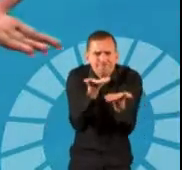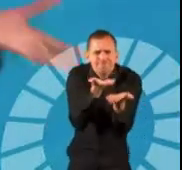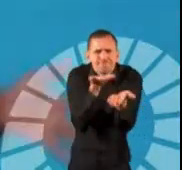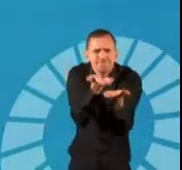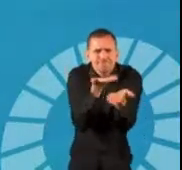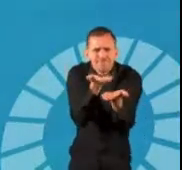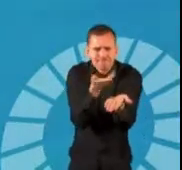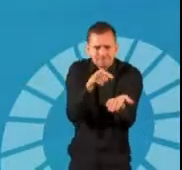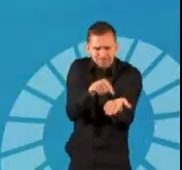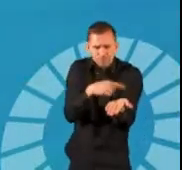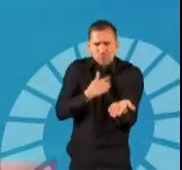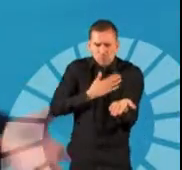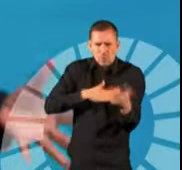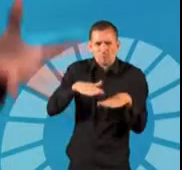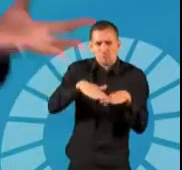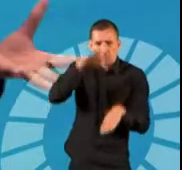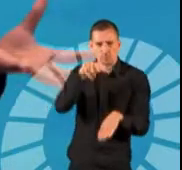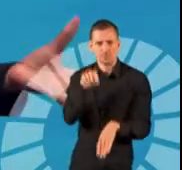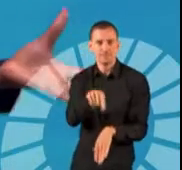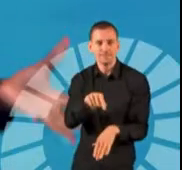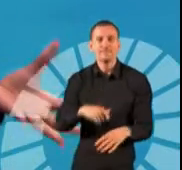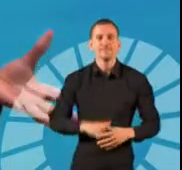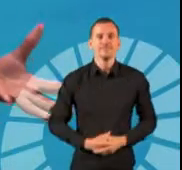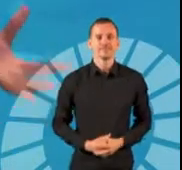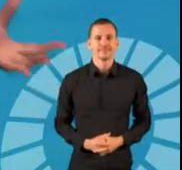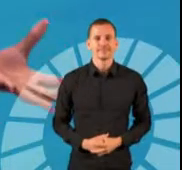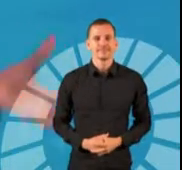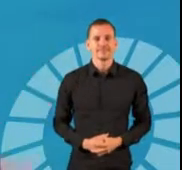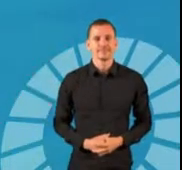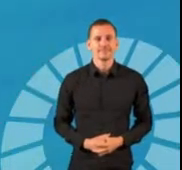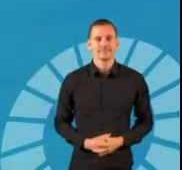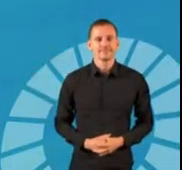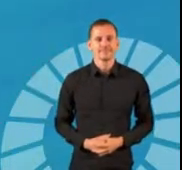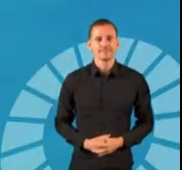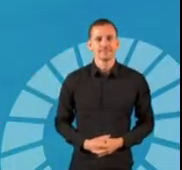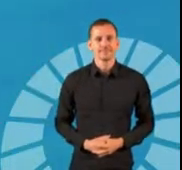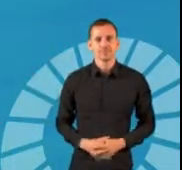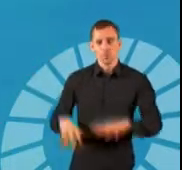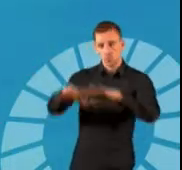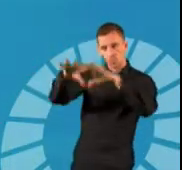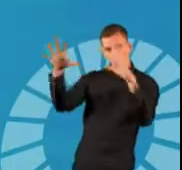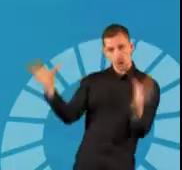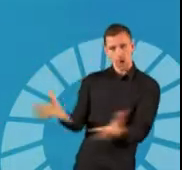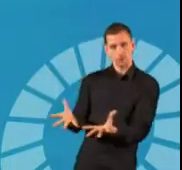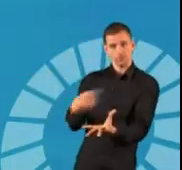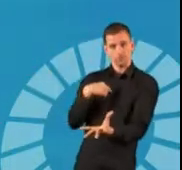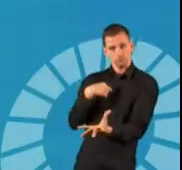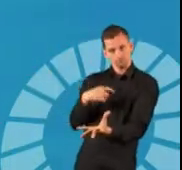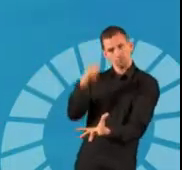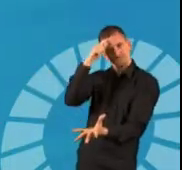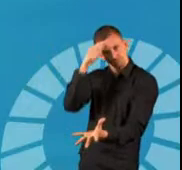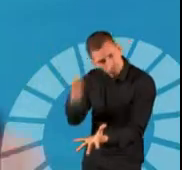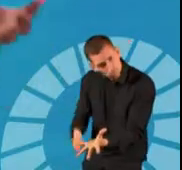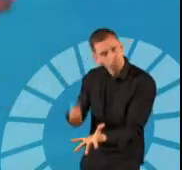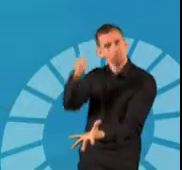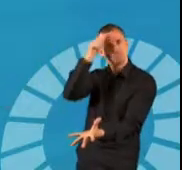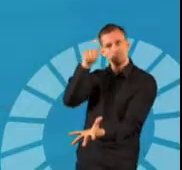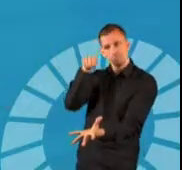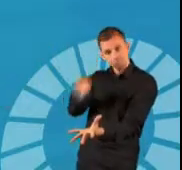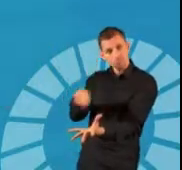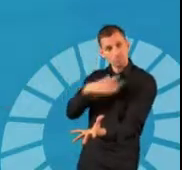Dear world, fighting for women and girls' rights is hard. And as Elena Cohen would say, it